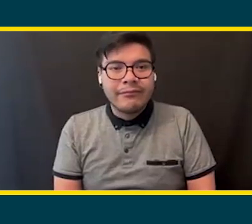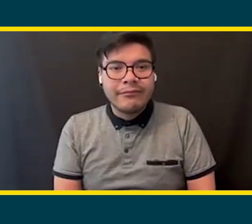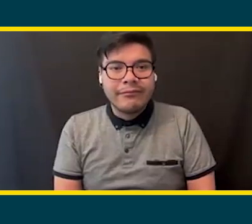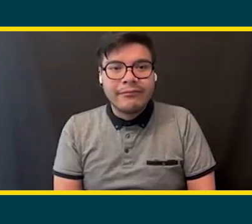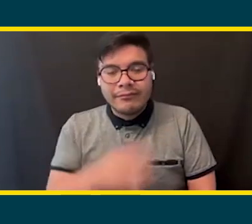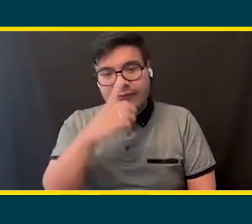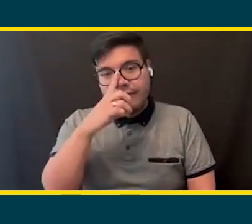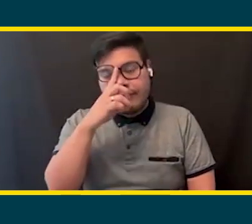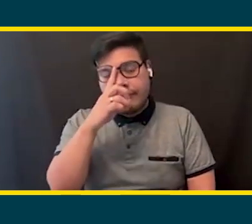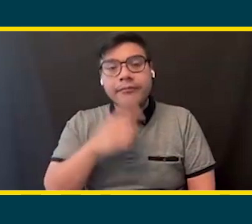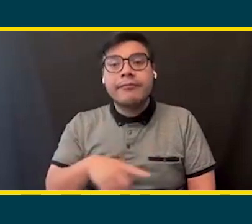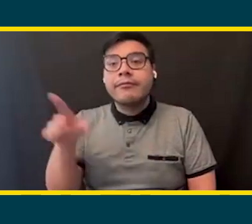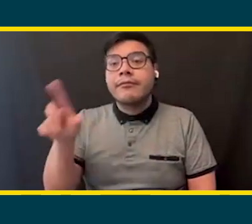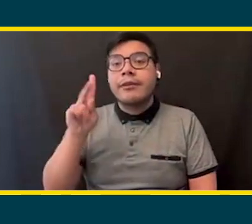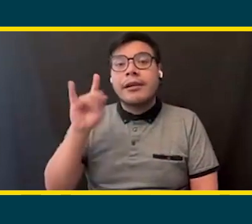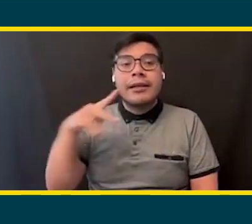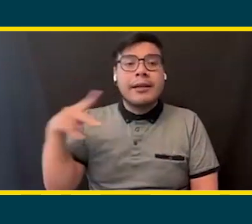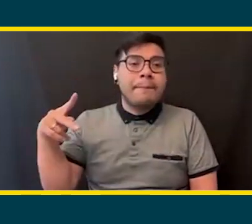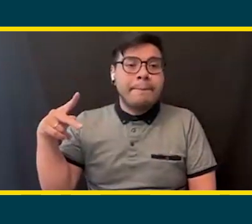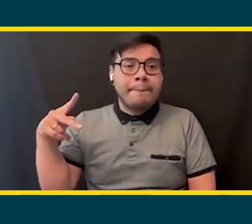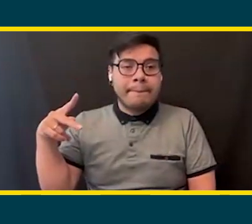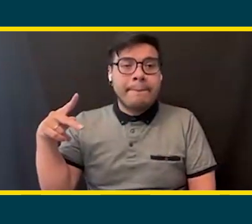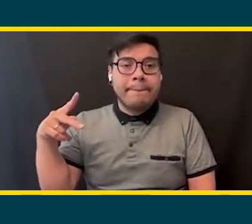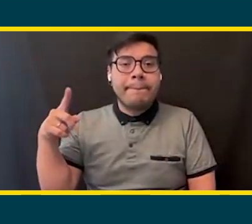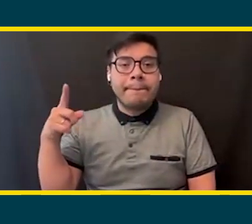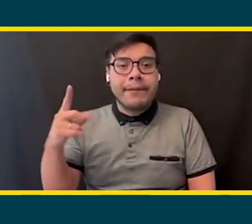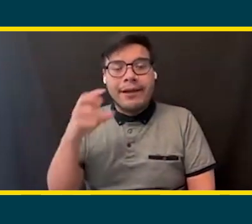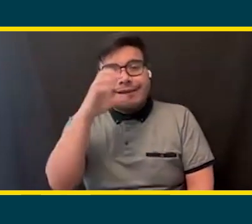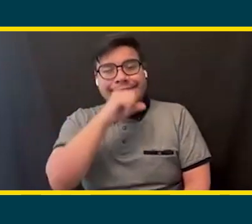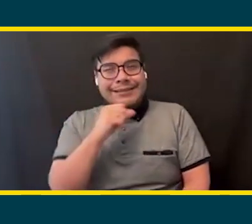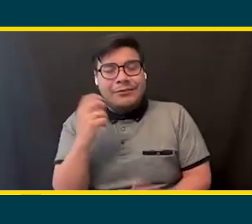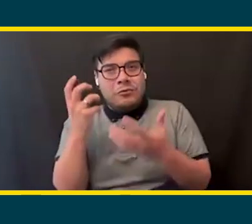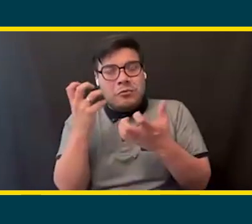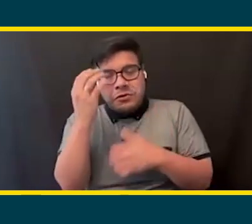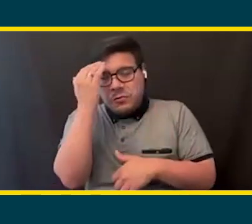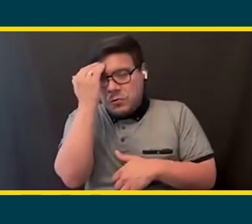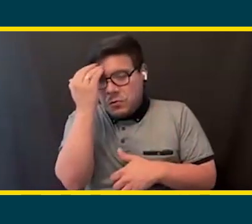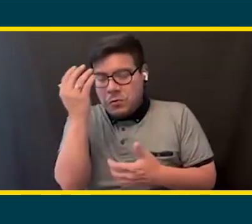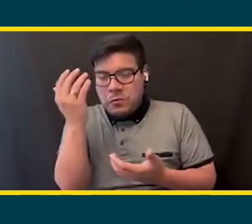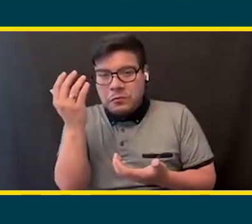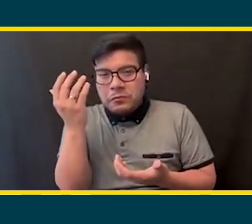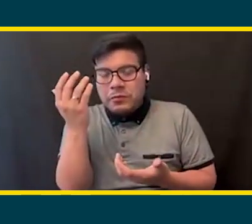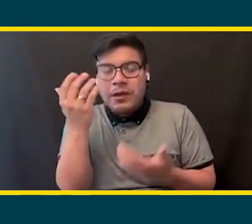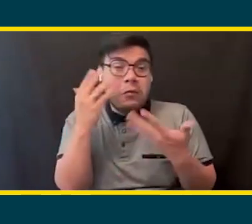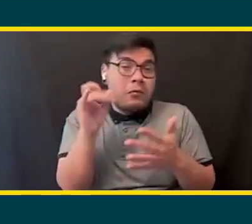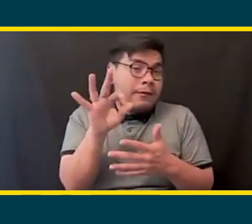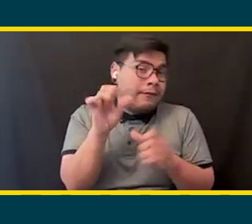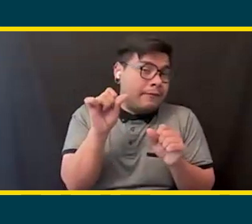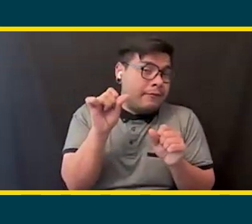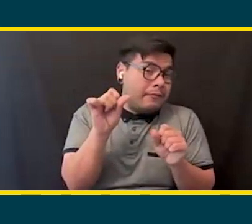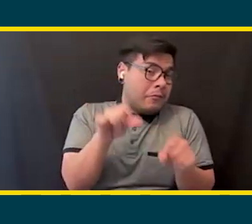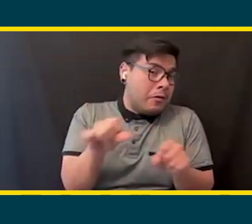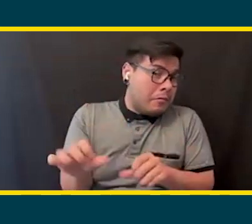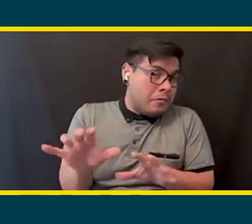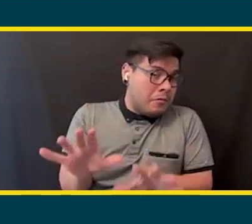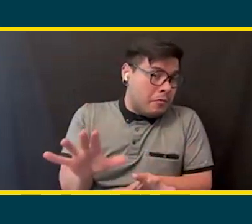This is Kip. I guess I would want to know, I don't know if it's possible to or